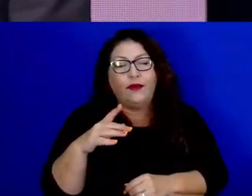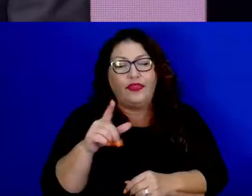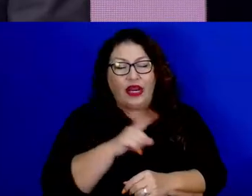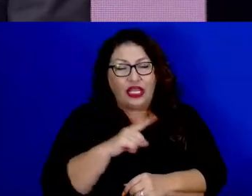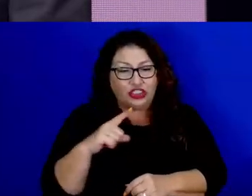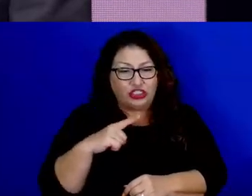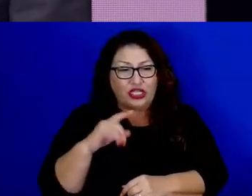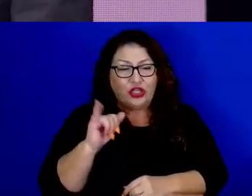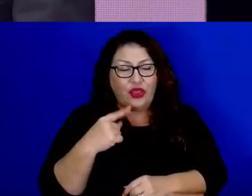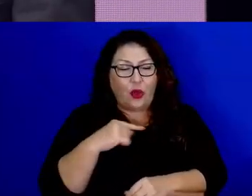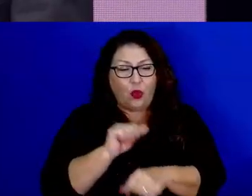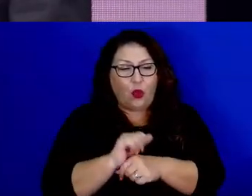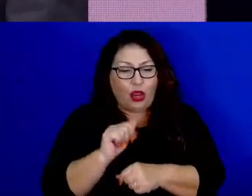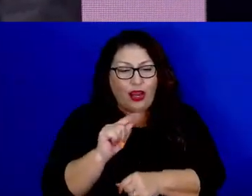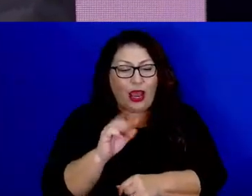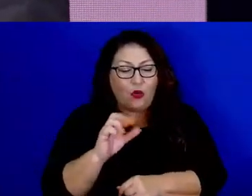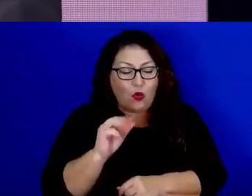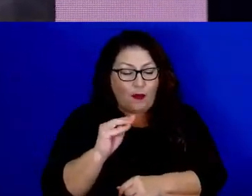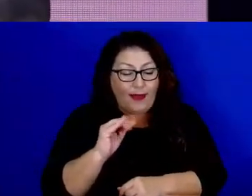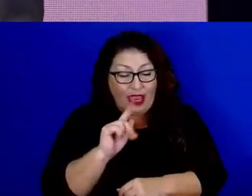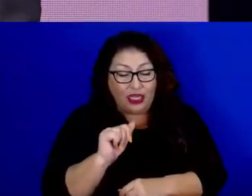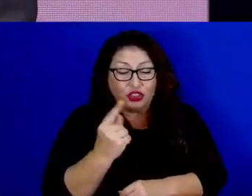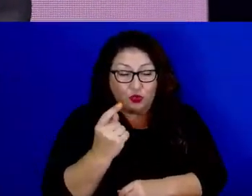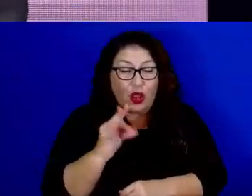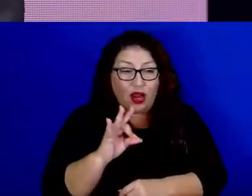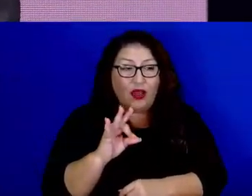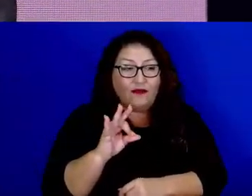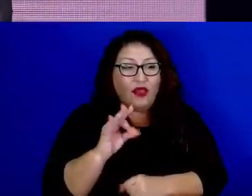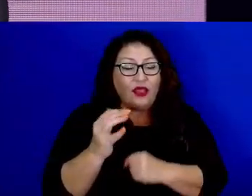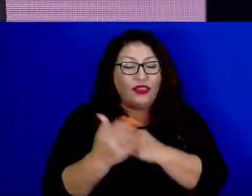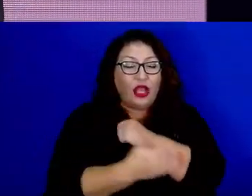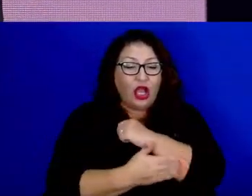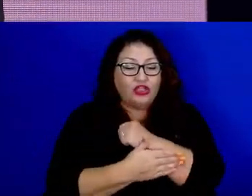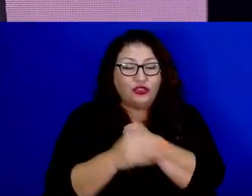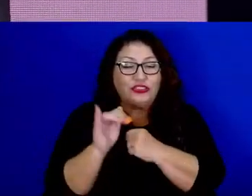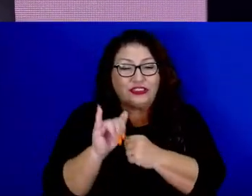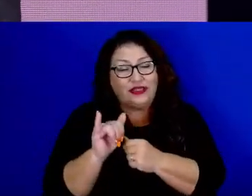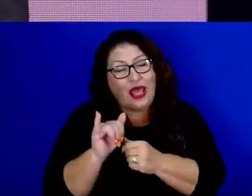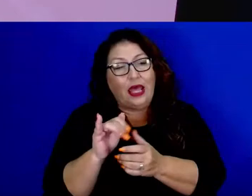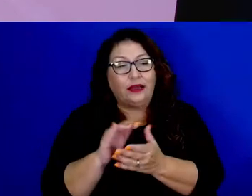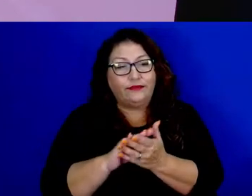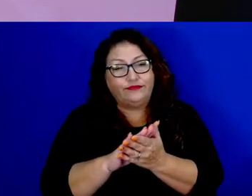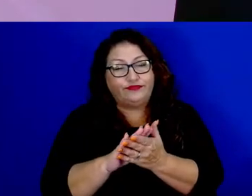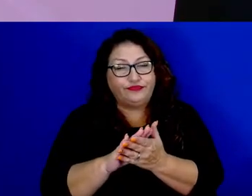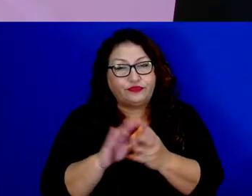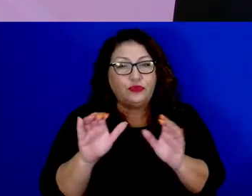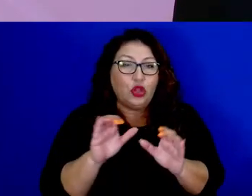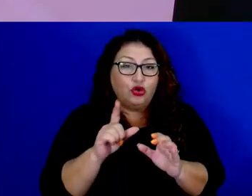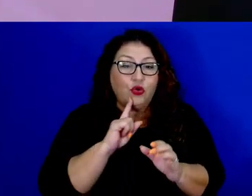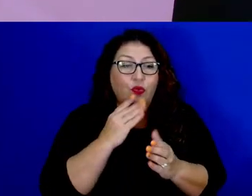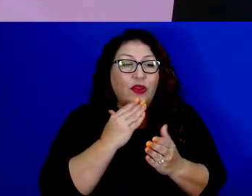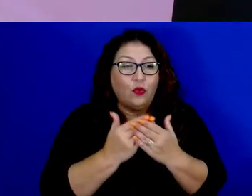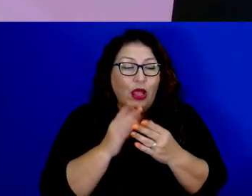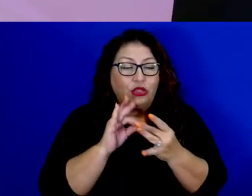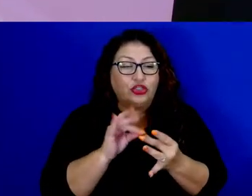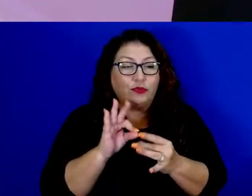Romania is one of the countries that are doing quite well in terms of the differences in